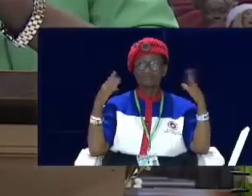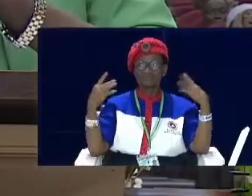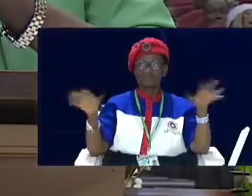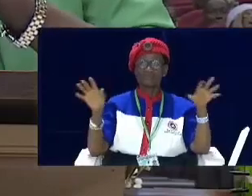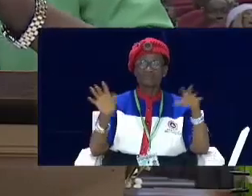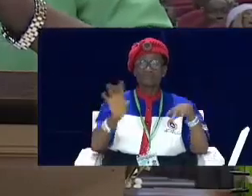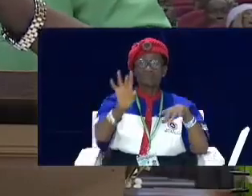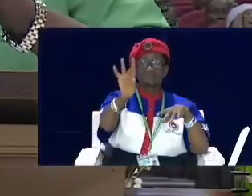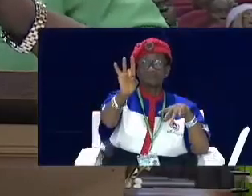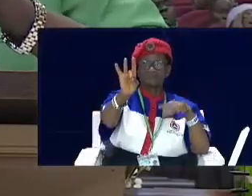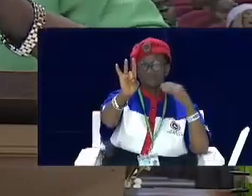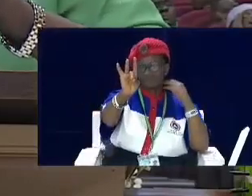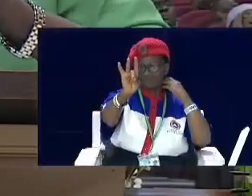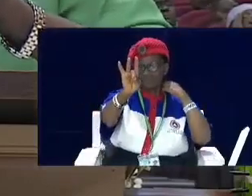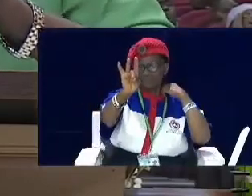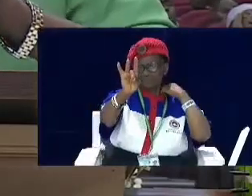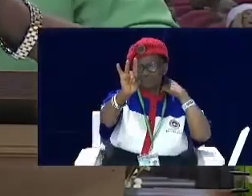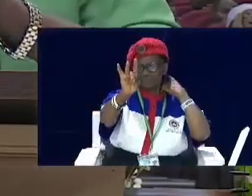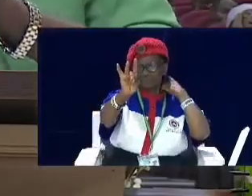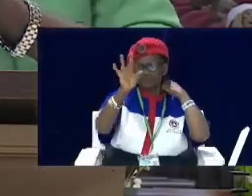Eight. Ejo.